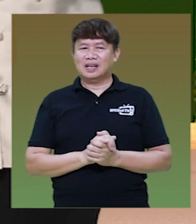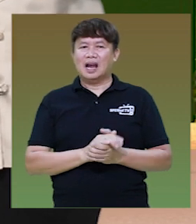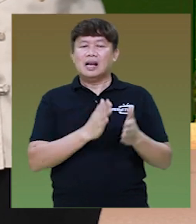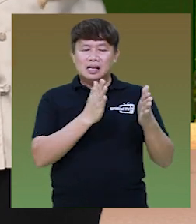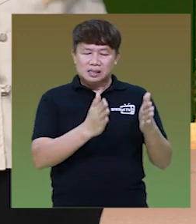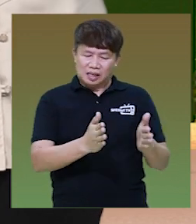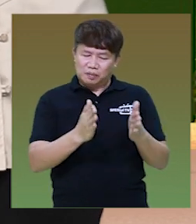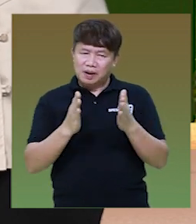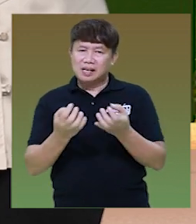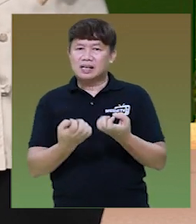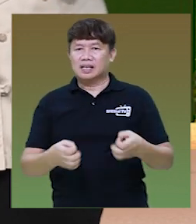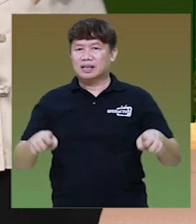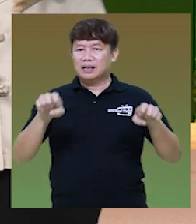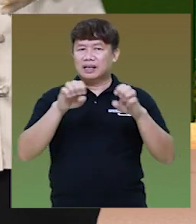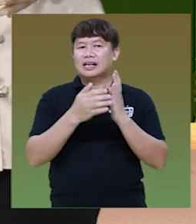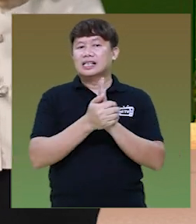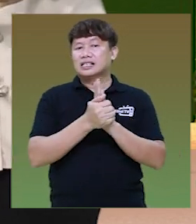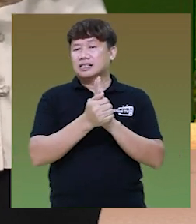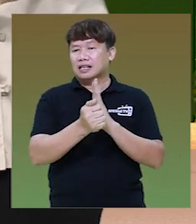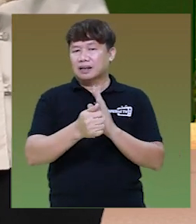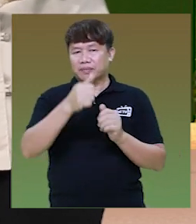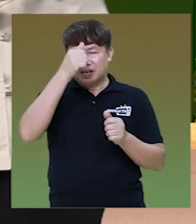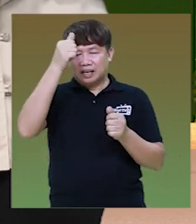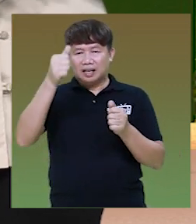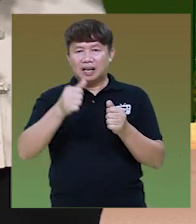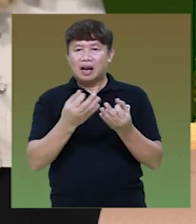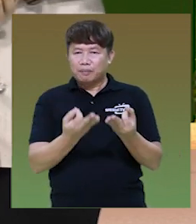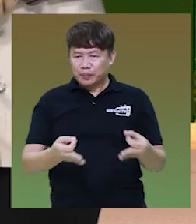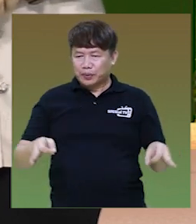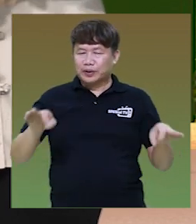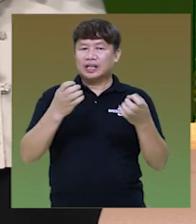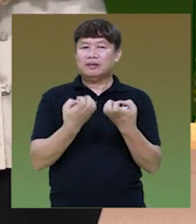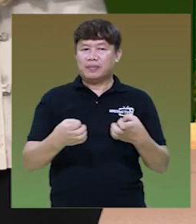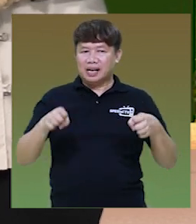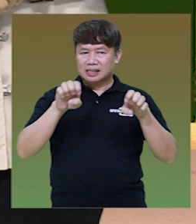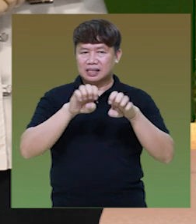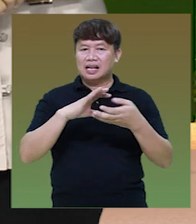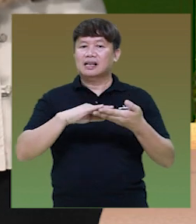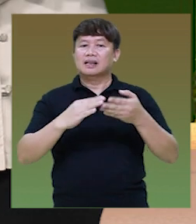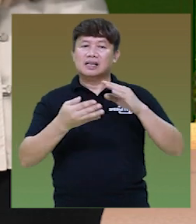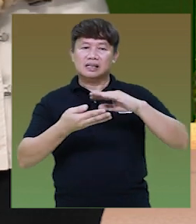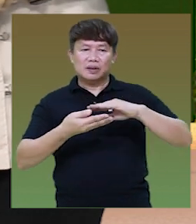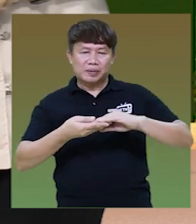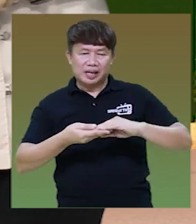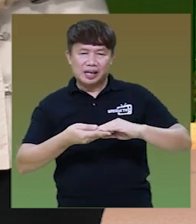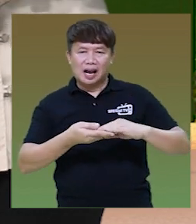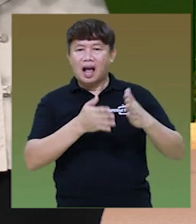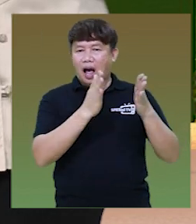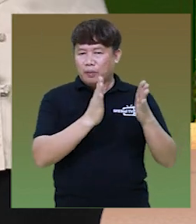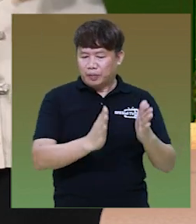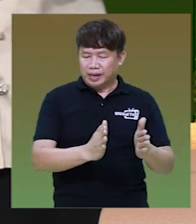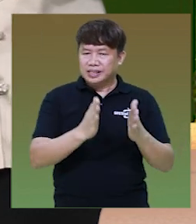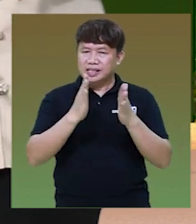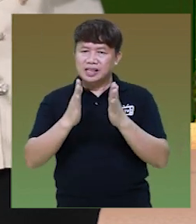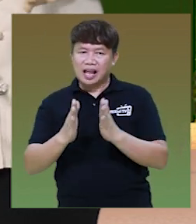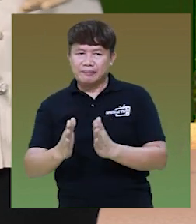Sequencing events is the skill of remembering important events of a story and arranging them in